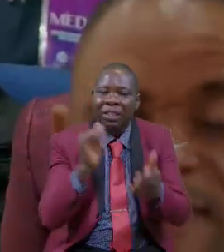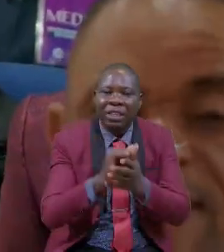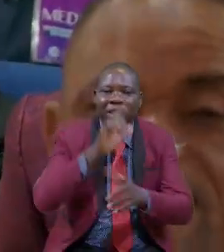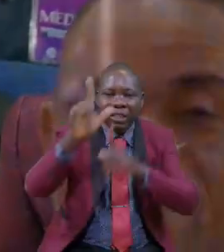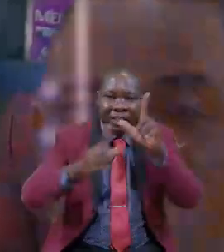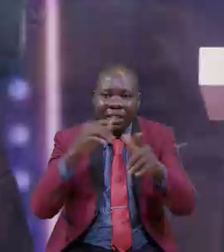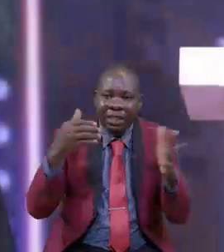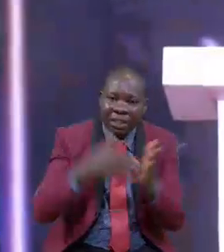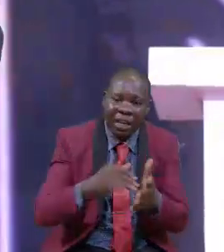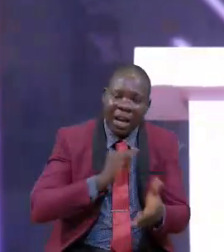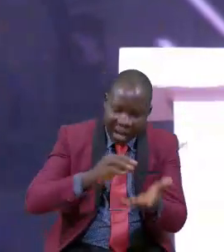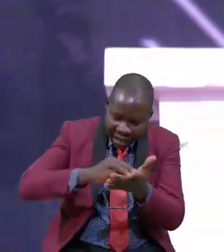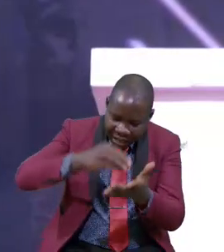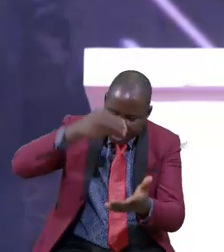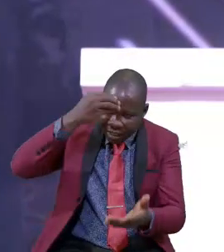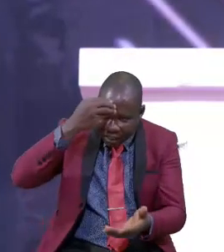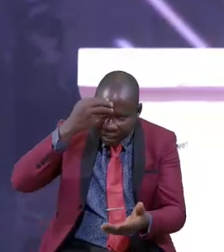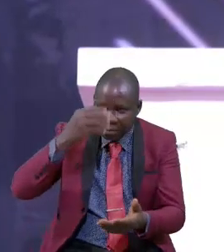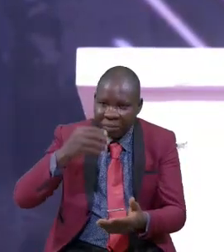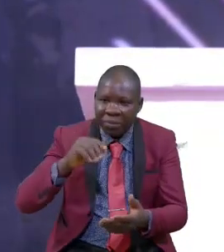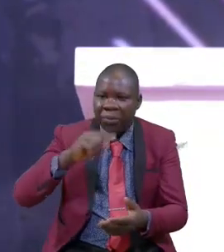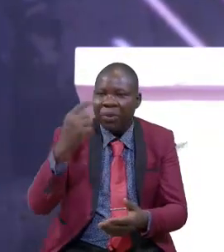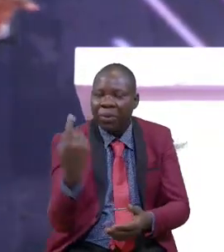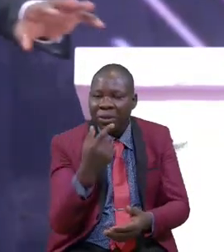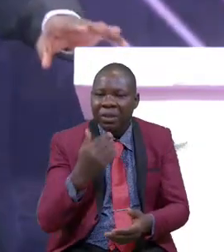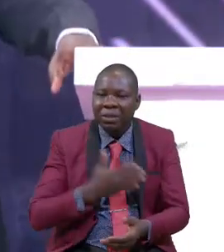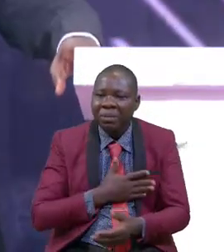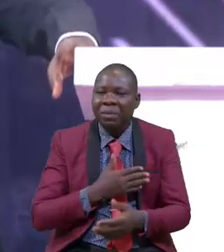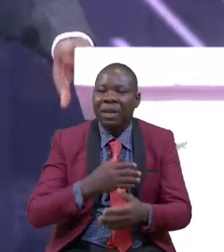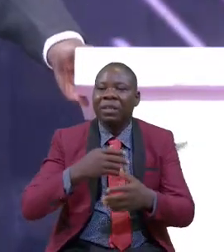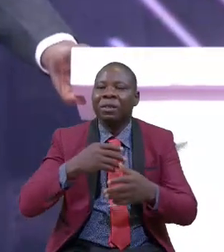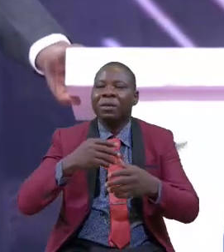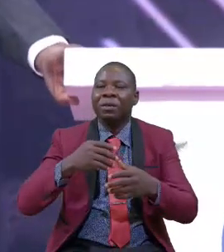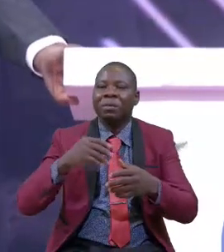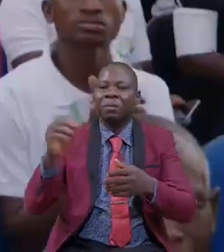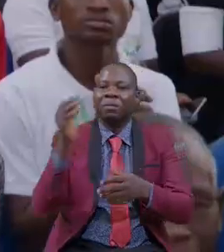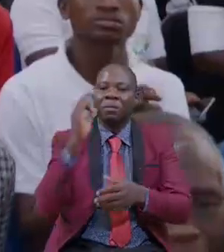Only my fellow minister brothers, what do you do?